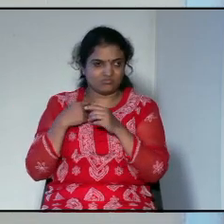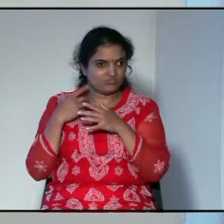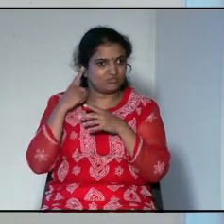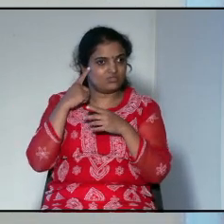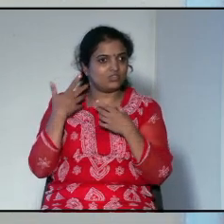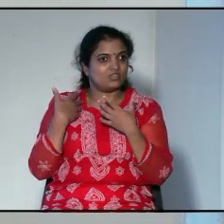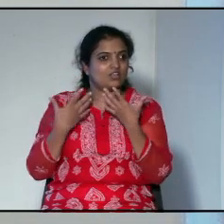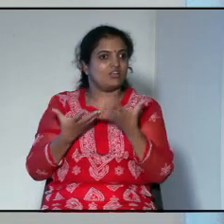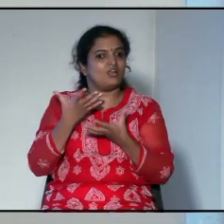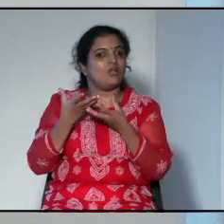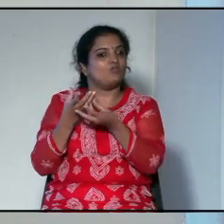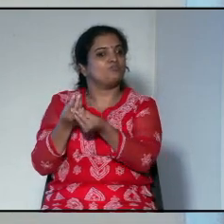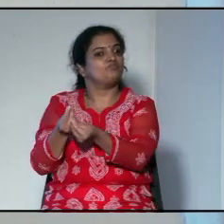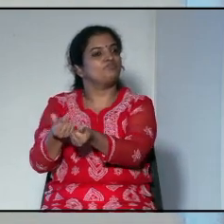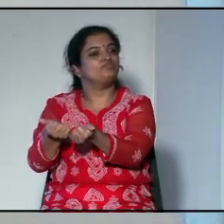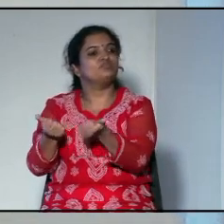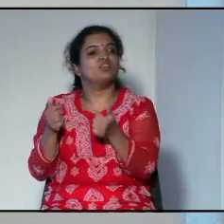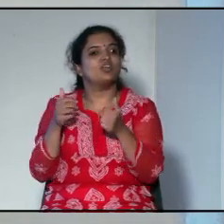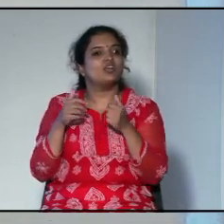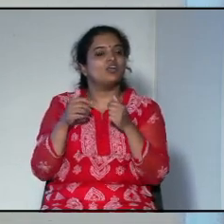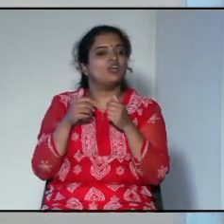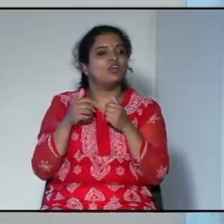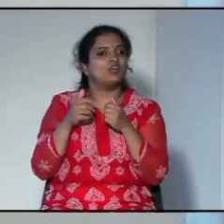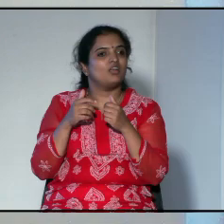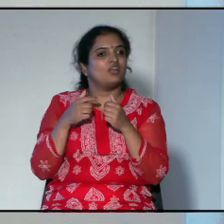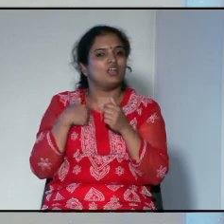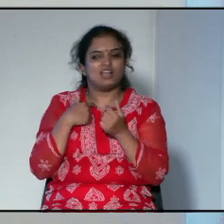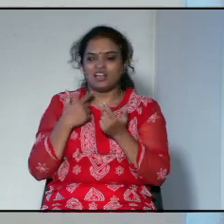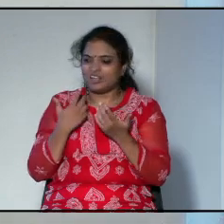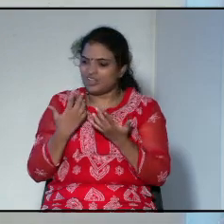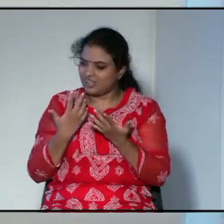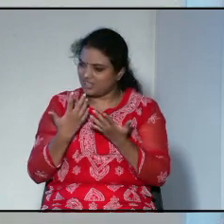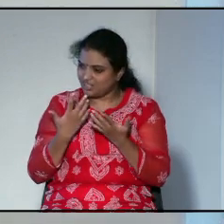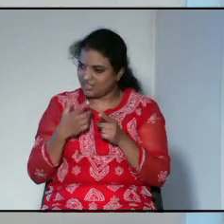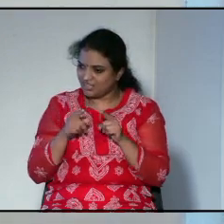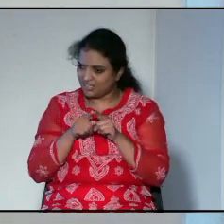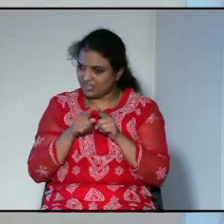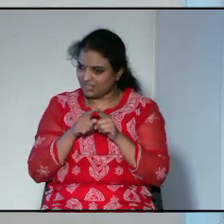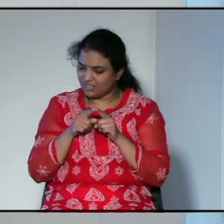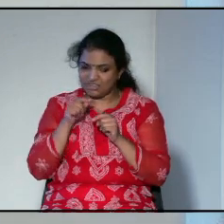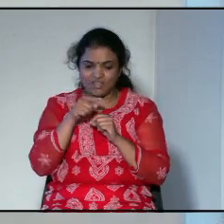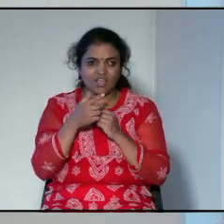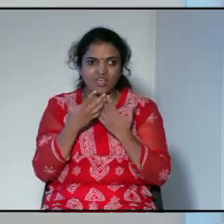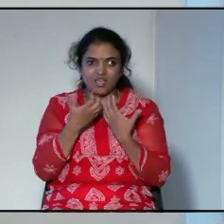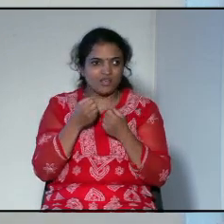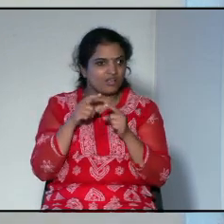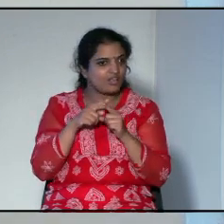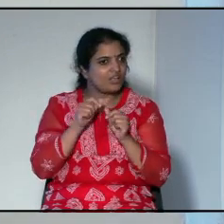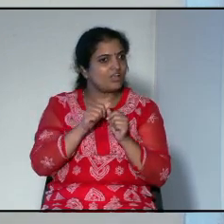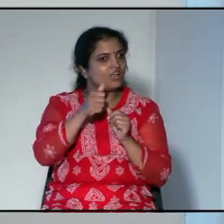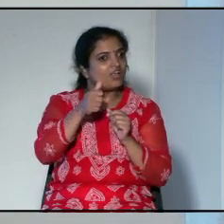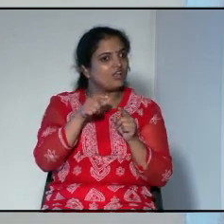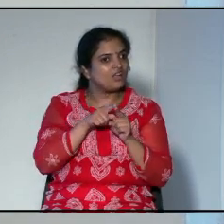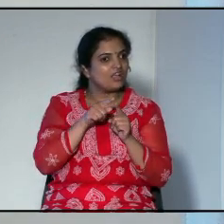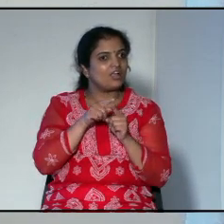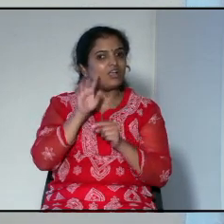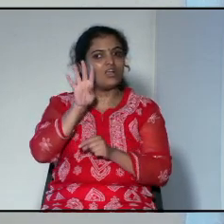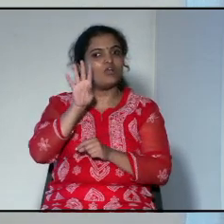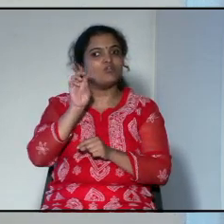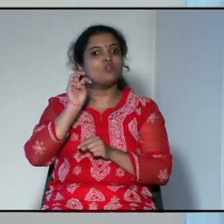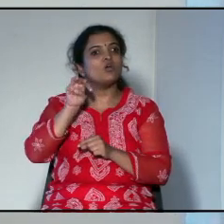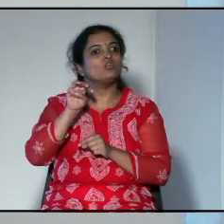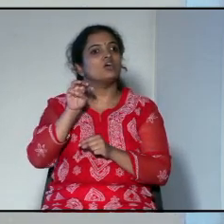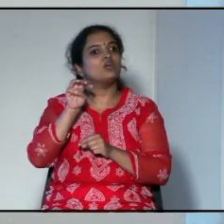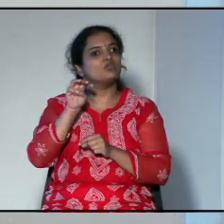melted that down. And I said, Didi, how much money did you need for that other sculpture? And she said, 4,000 rupees.